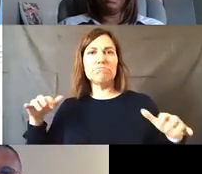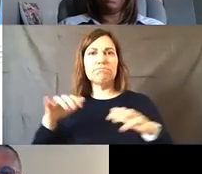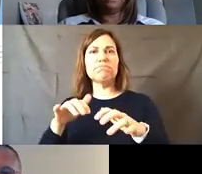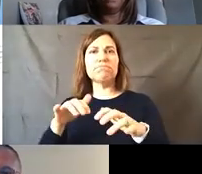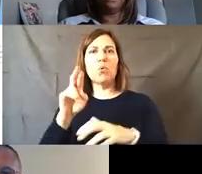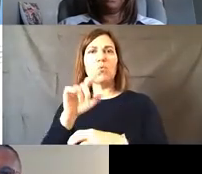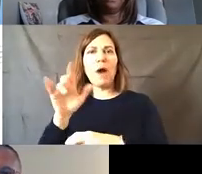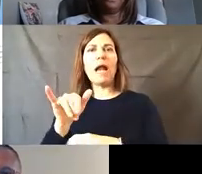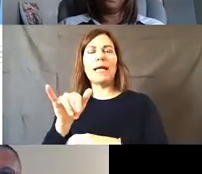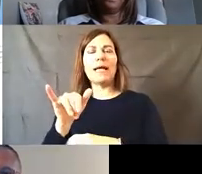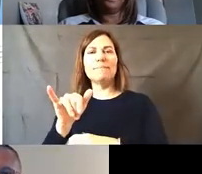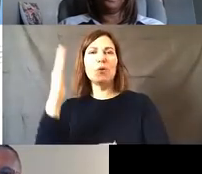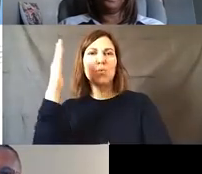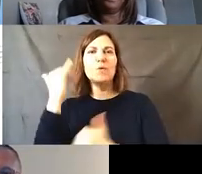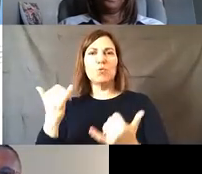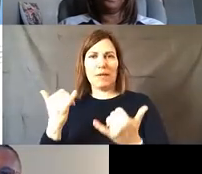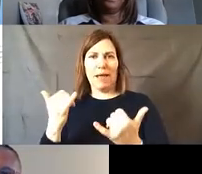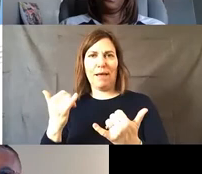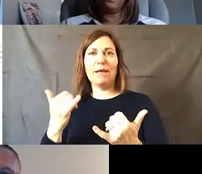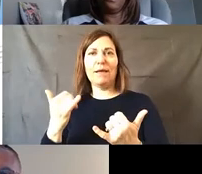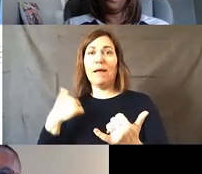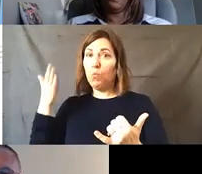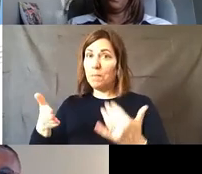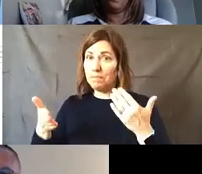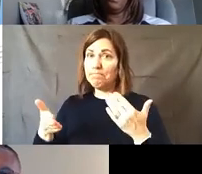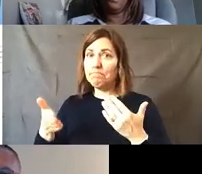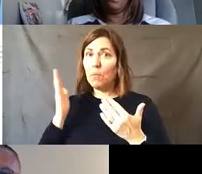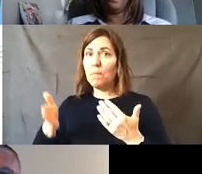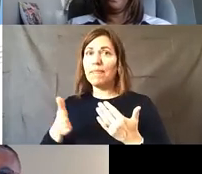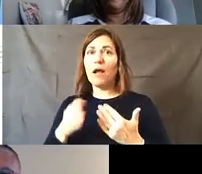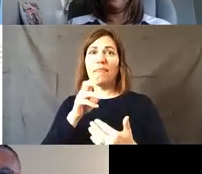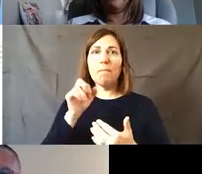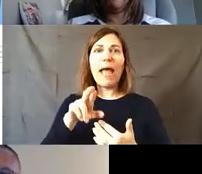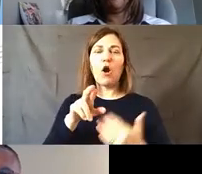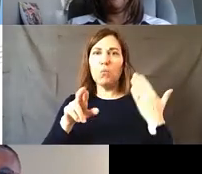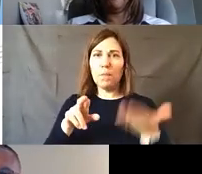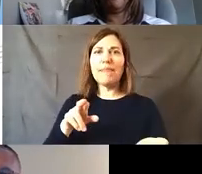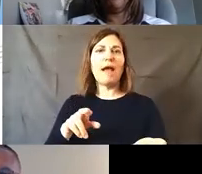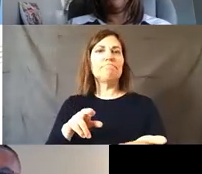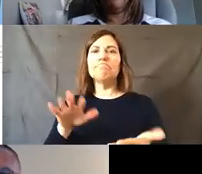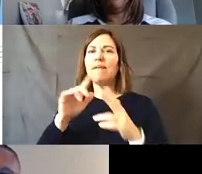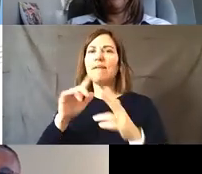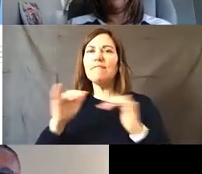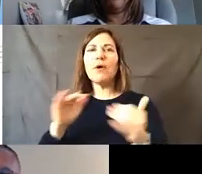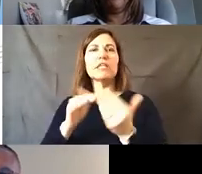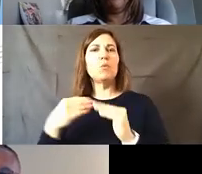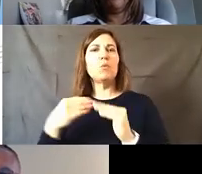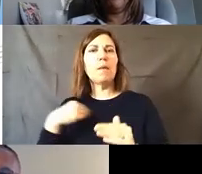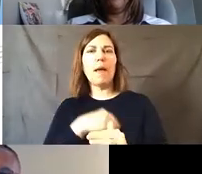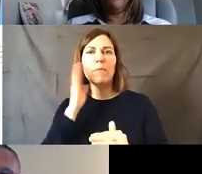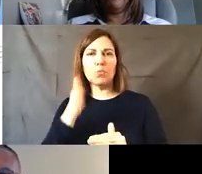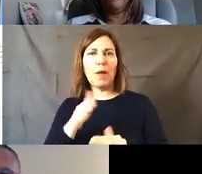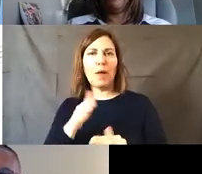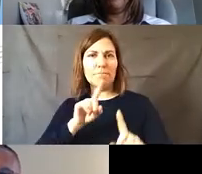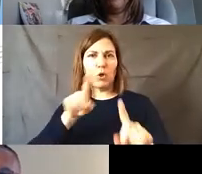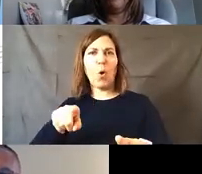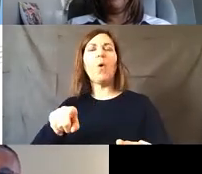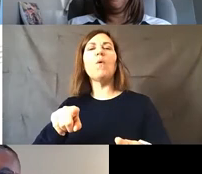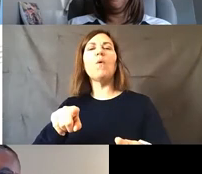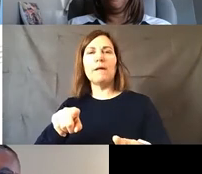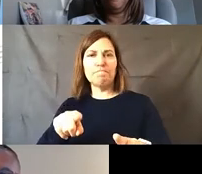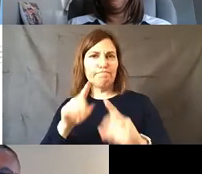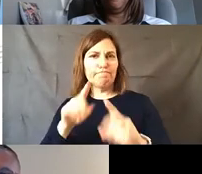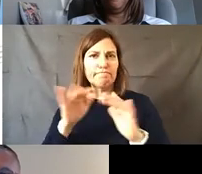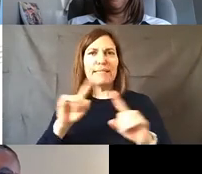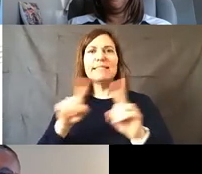mayor will be in attendance, and a number of community members are going to be in attendance, and a number of different leadership